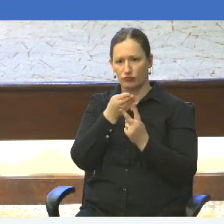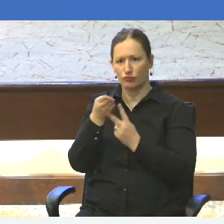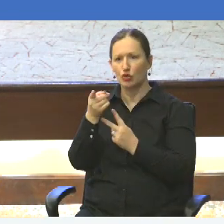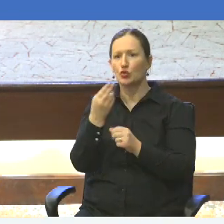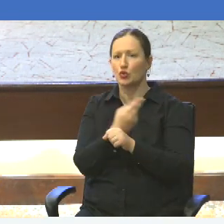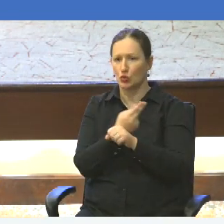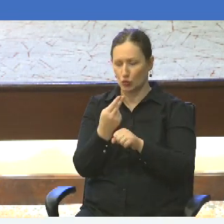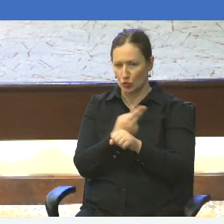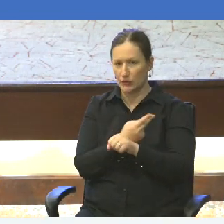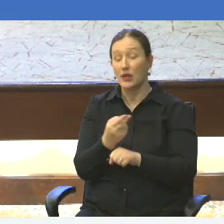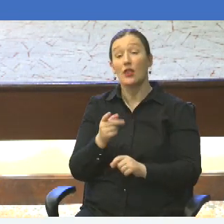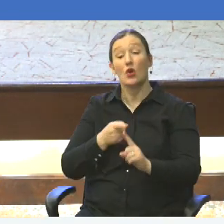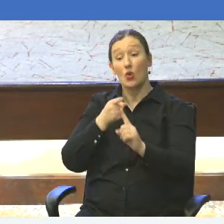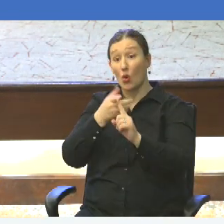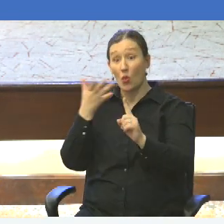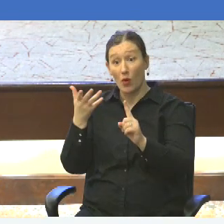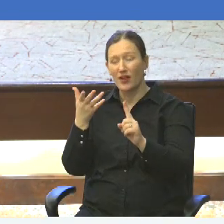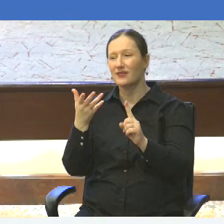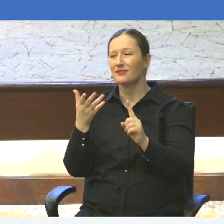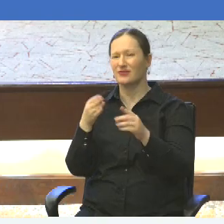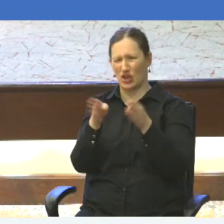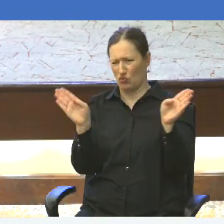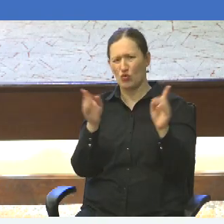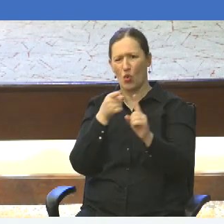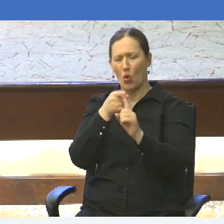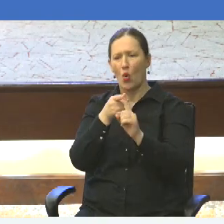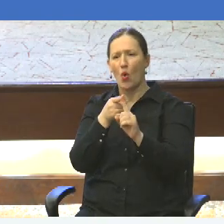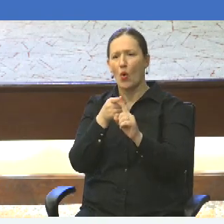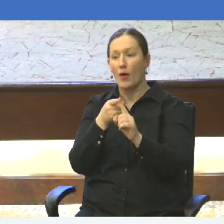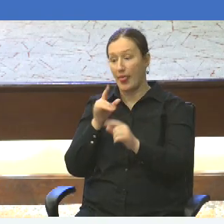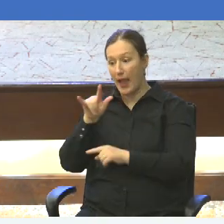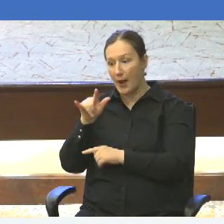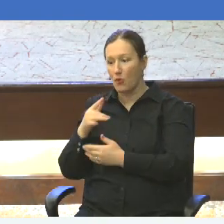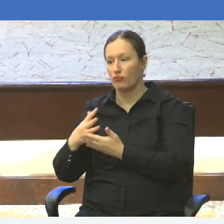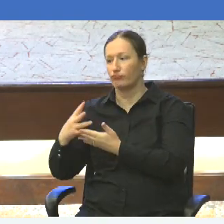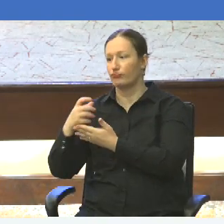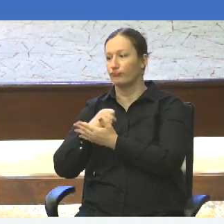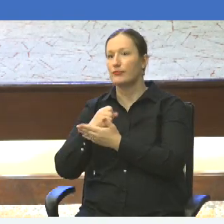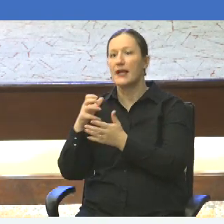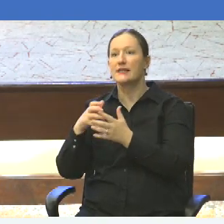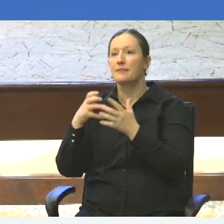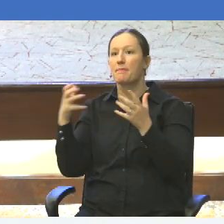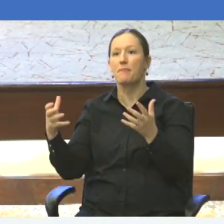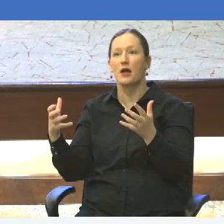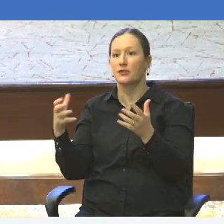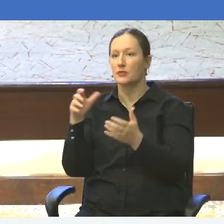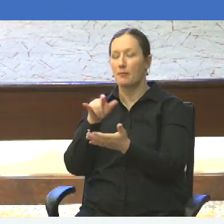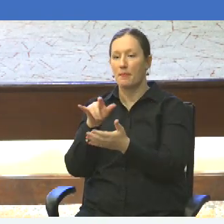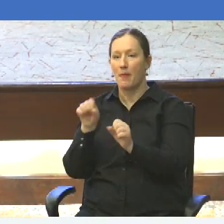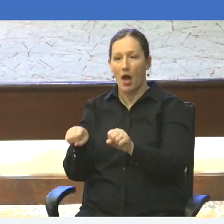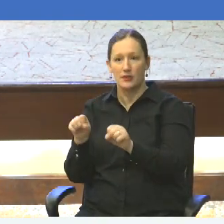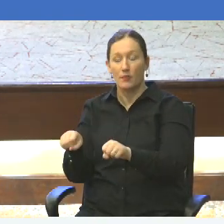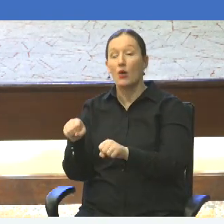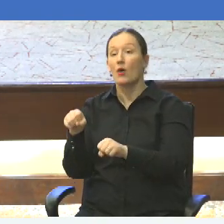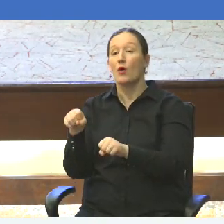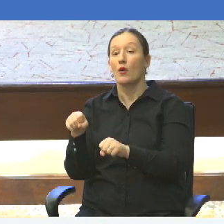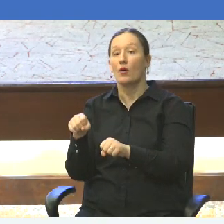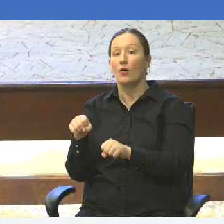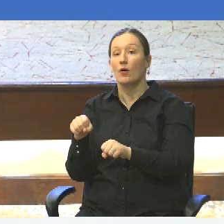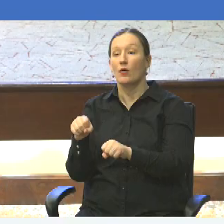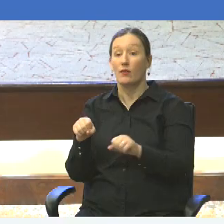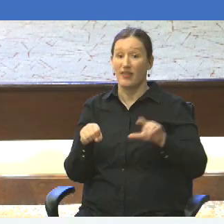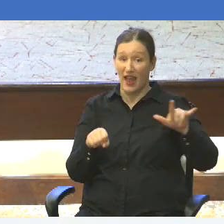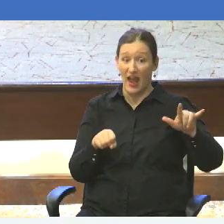Overall, the goal or the intent of most airports is to generate as much revenue as possible from other than the airlines. The